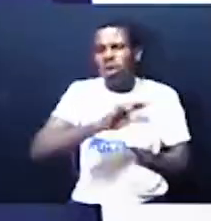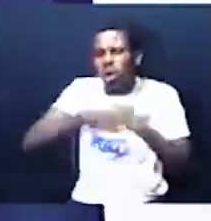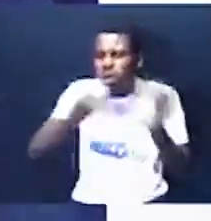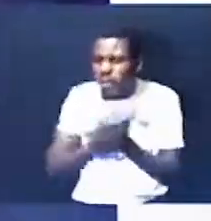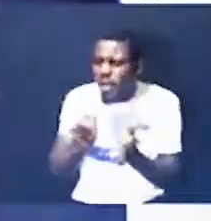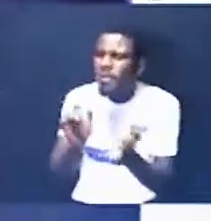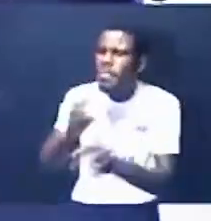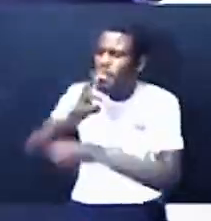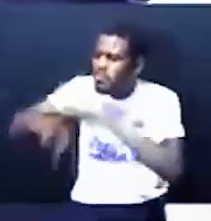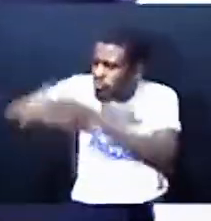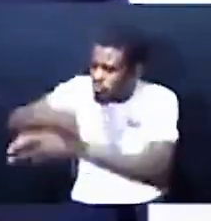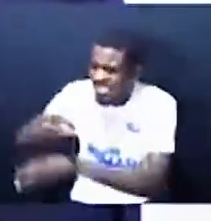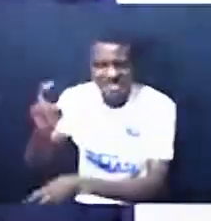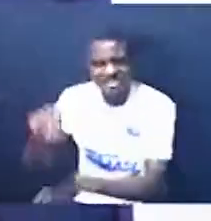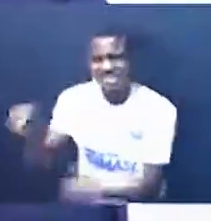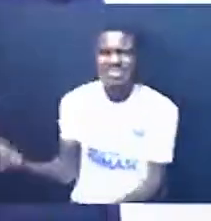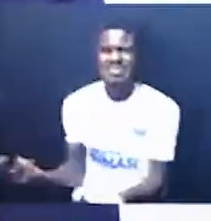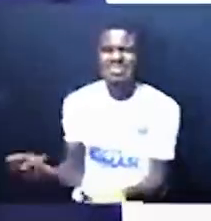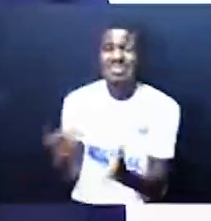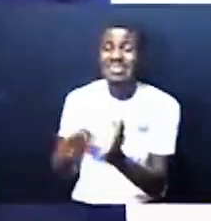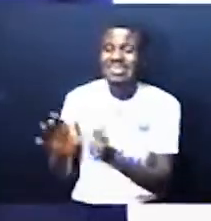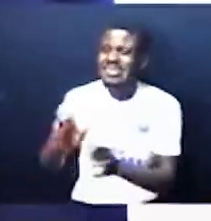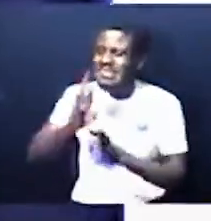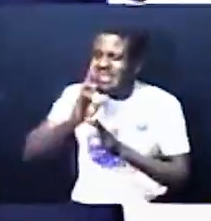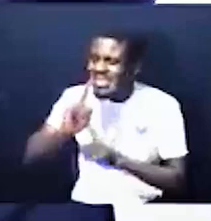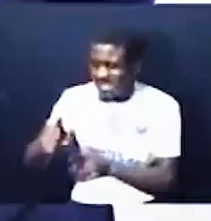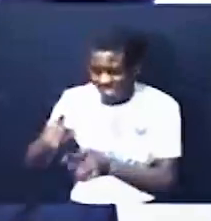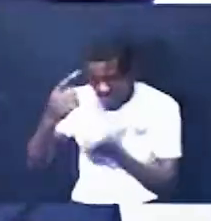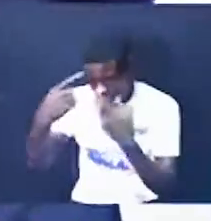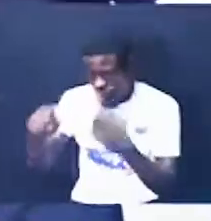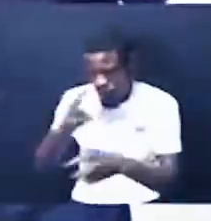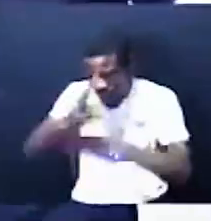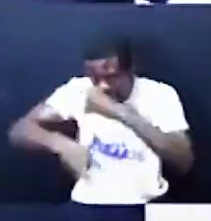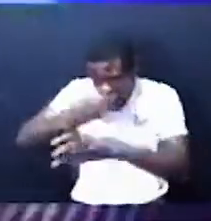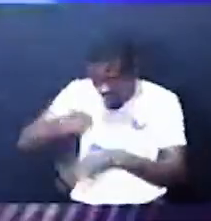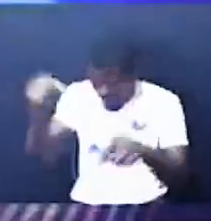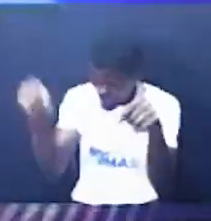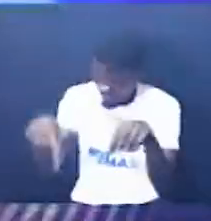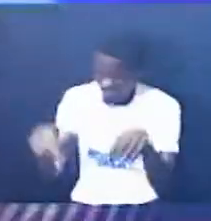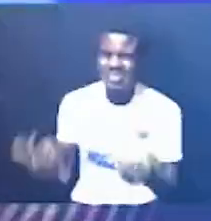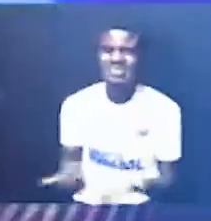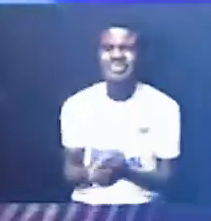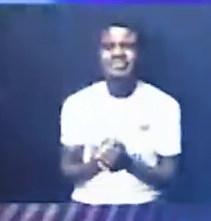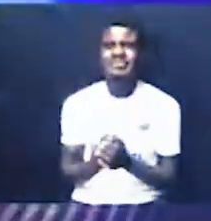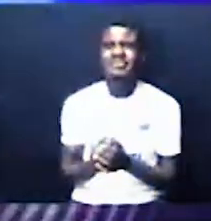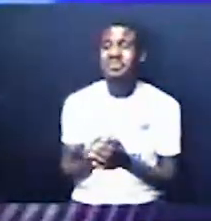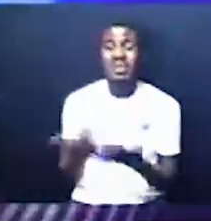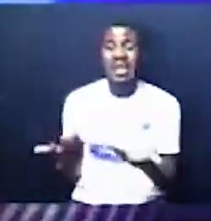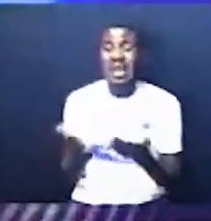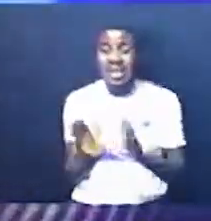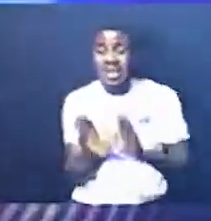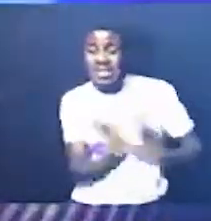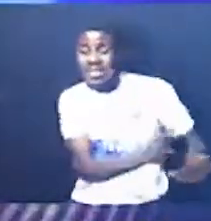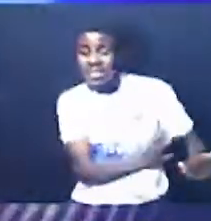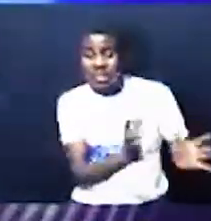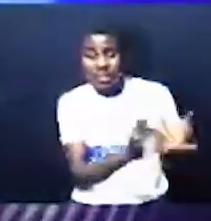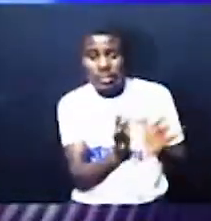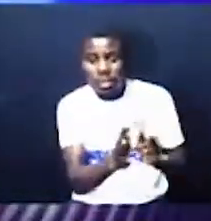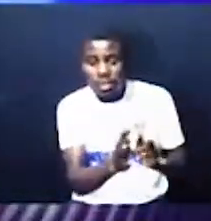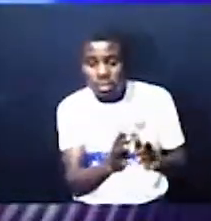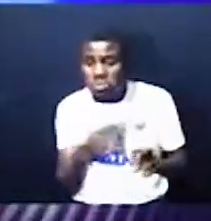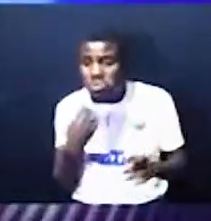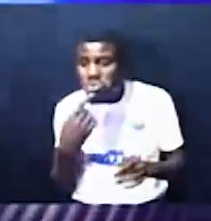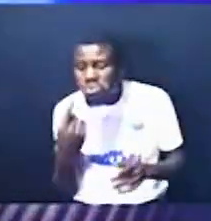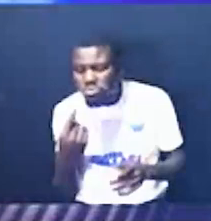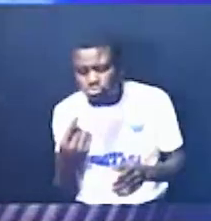na wi ase here. He is the answer for the world today. Ono ni wi ase mu aye ene. Now besides him there is no other. Adofunom na chi